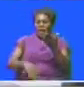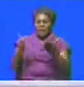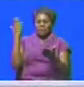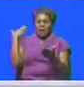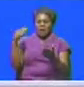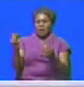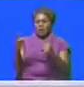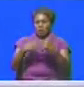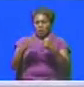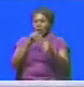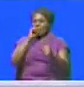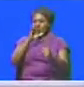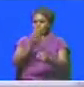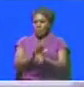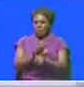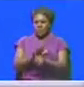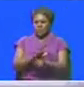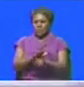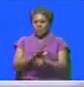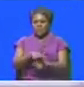election. I want to assure Raila Amolo Odinga,